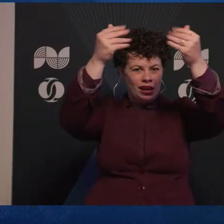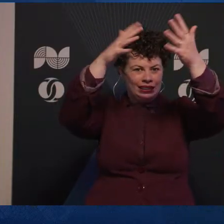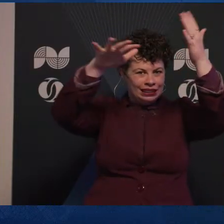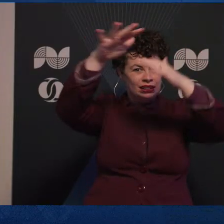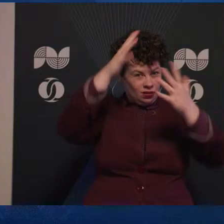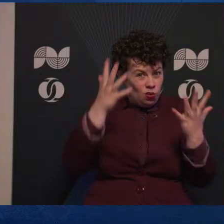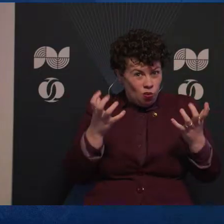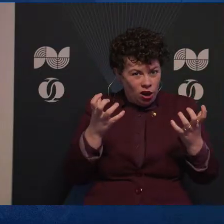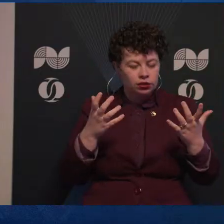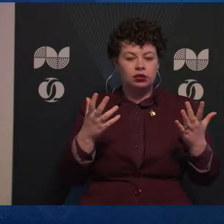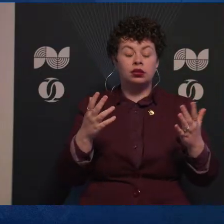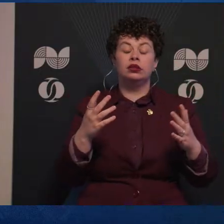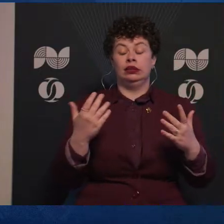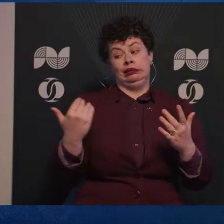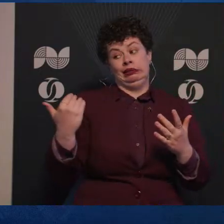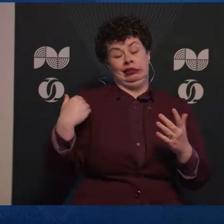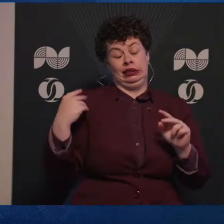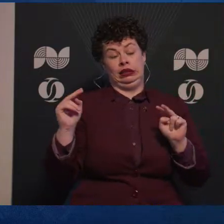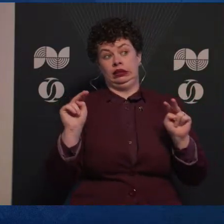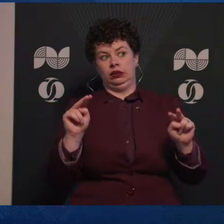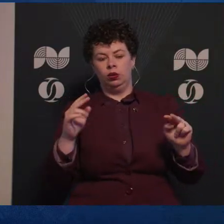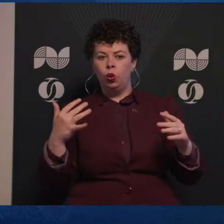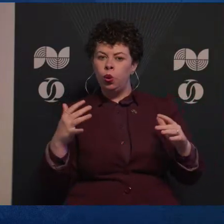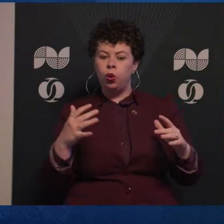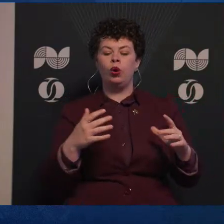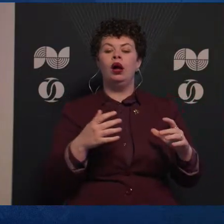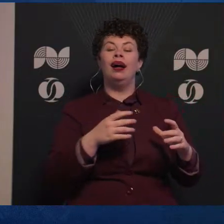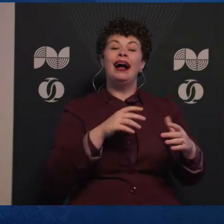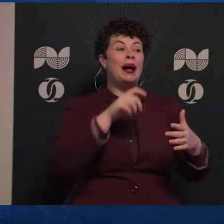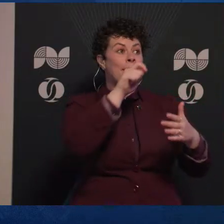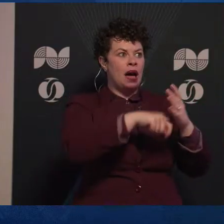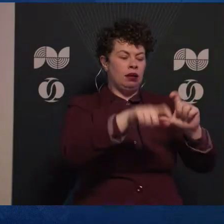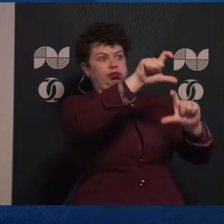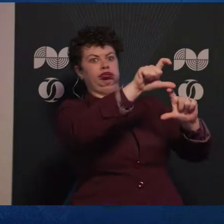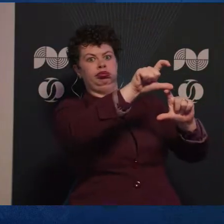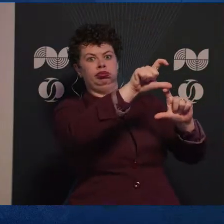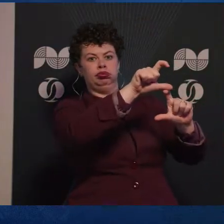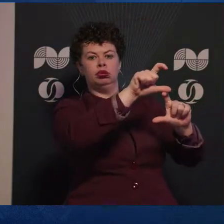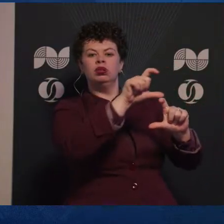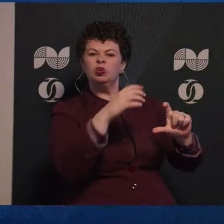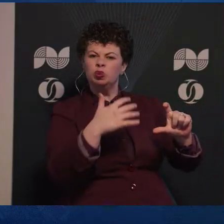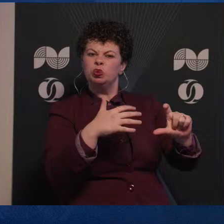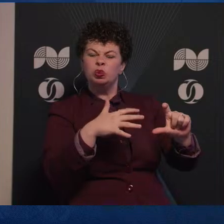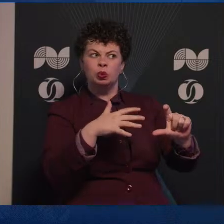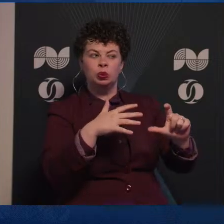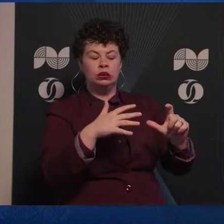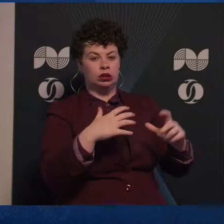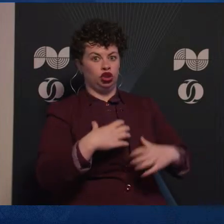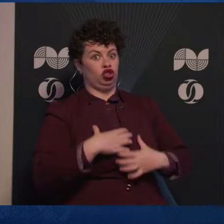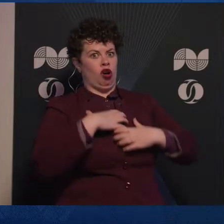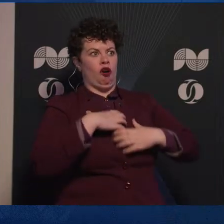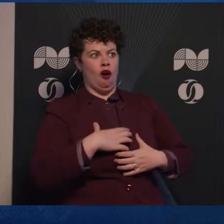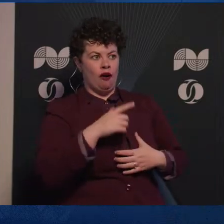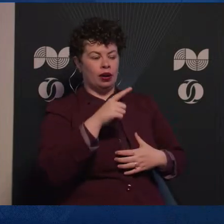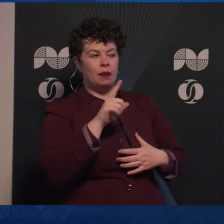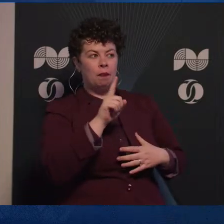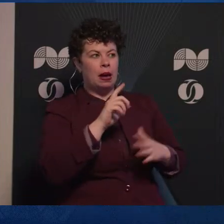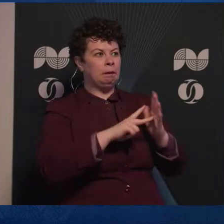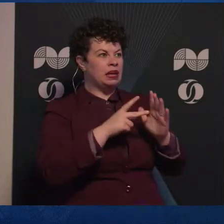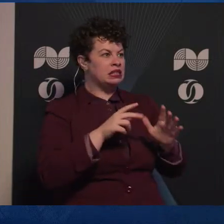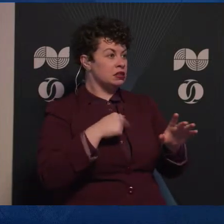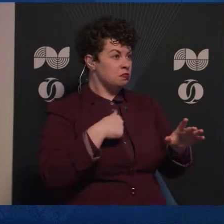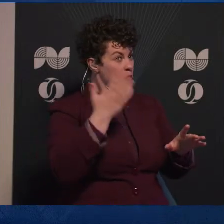the tariff shock we have observed has given incentives to countries to look more